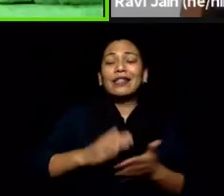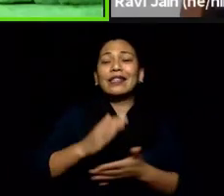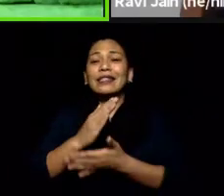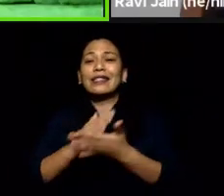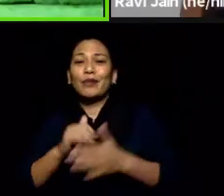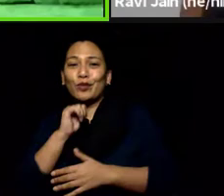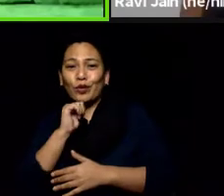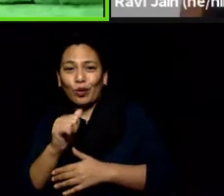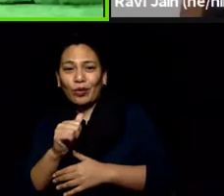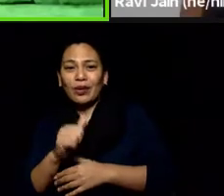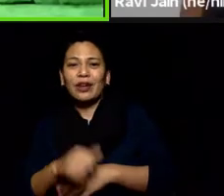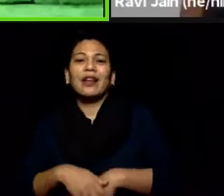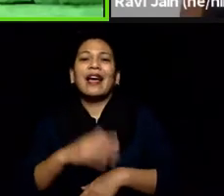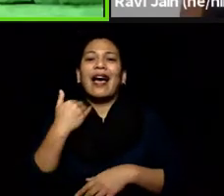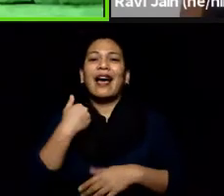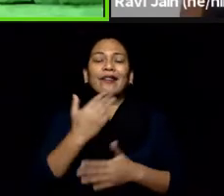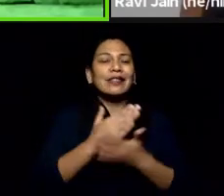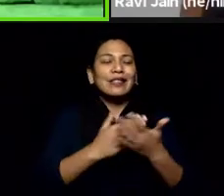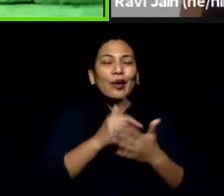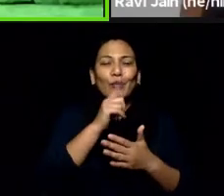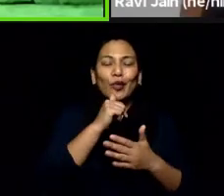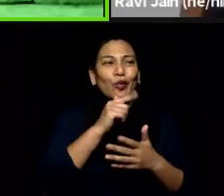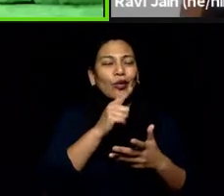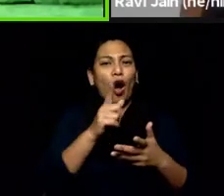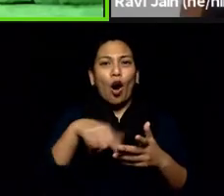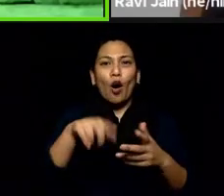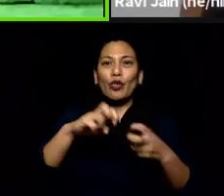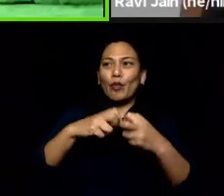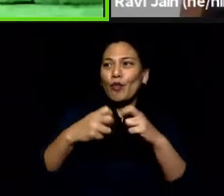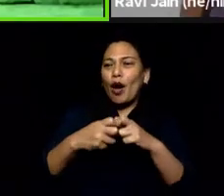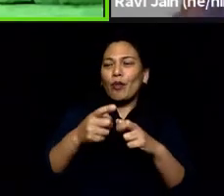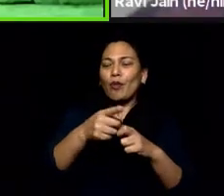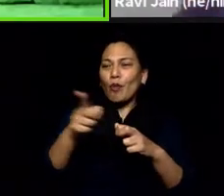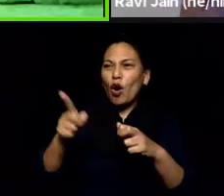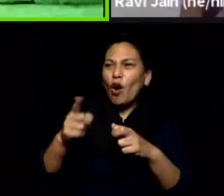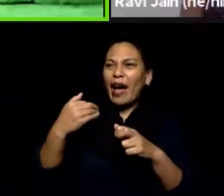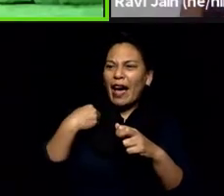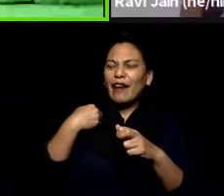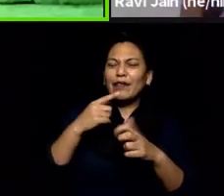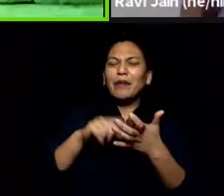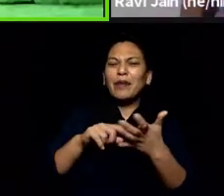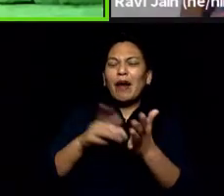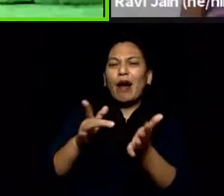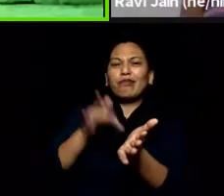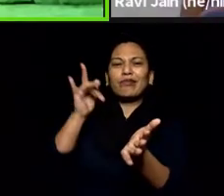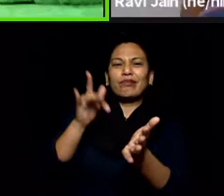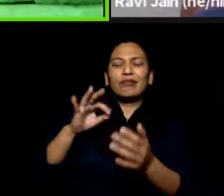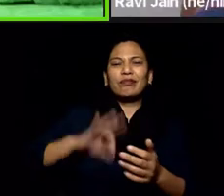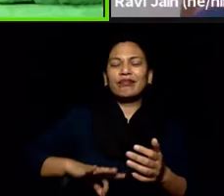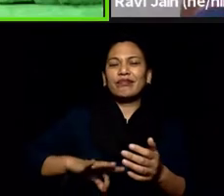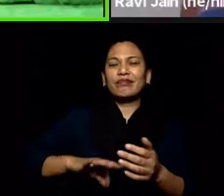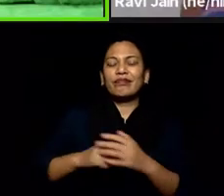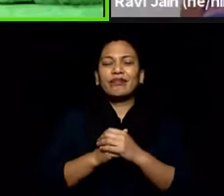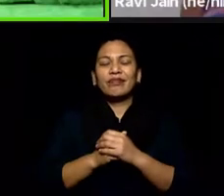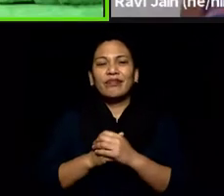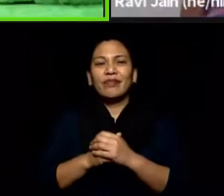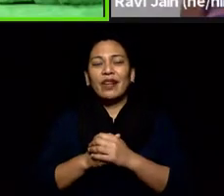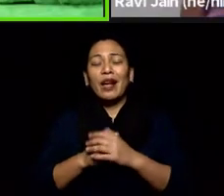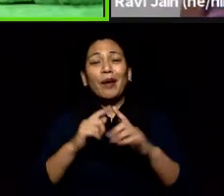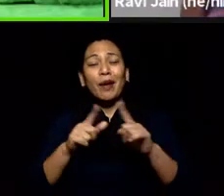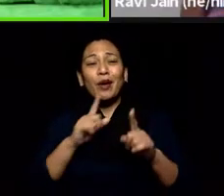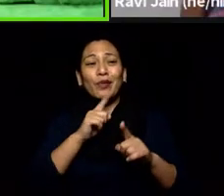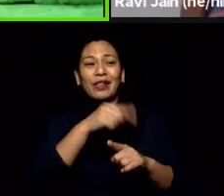there's certain people who are benefiting from the problems of some of these situations as opposed to being interested